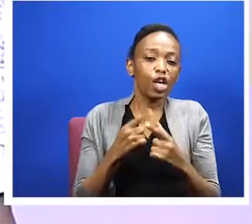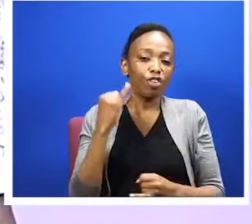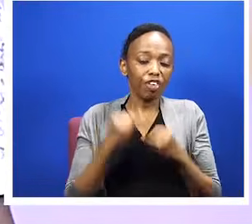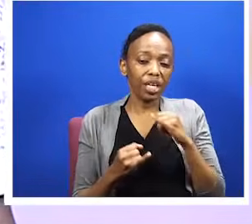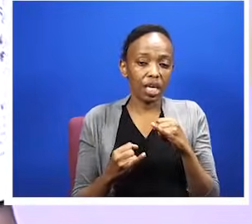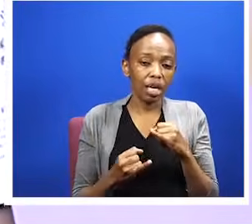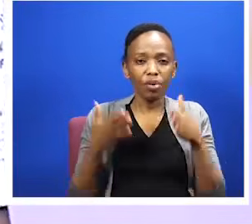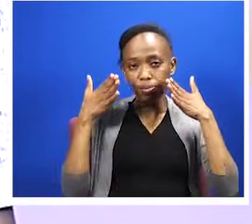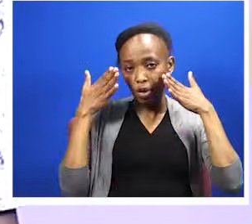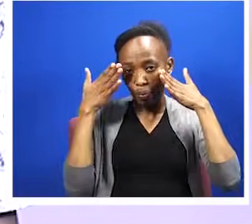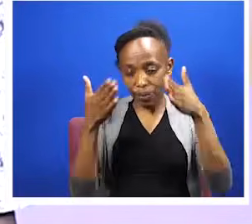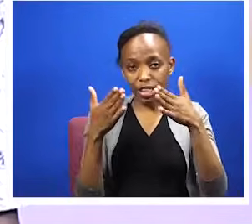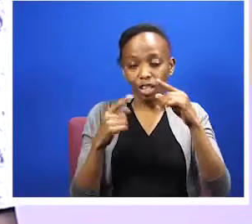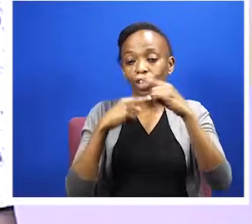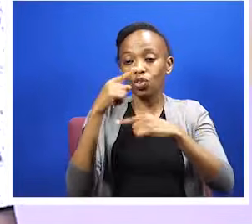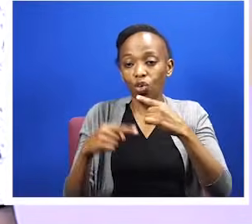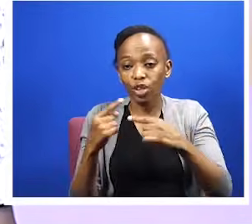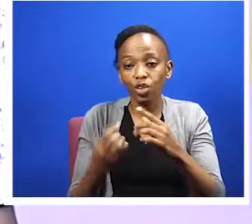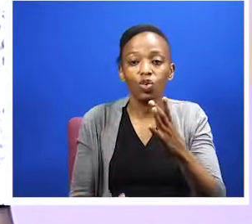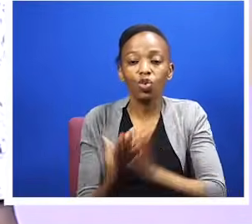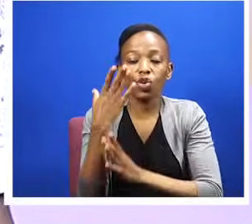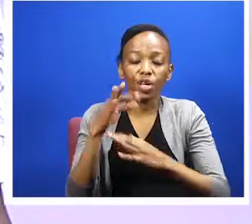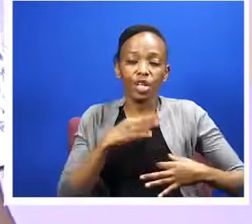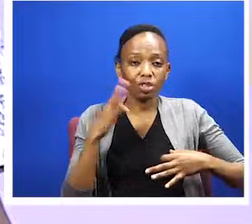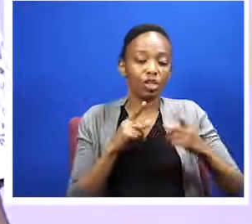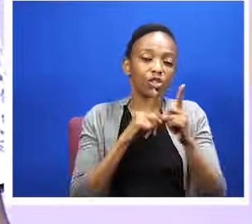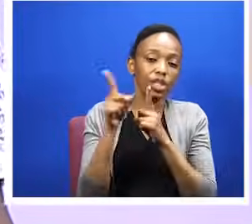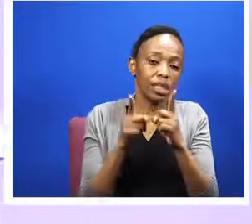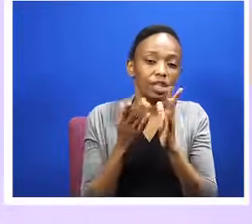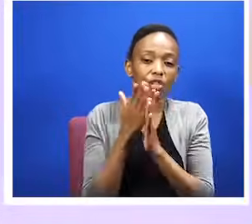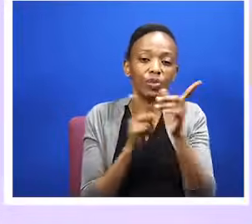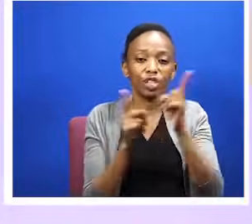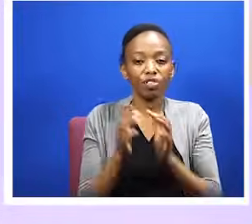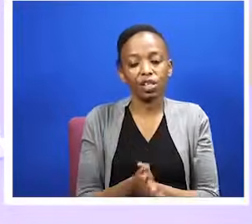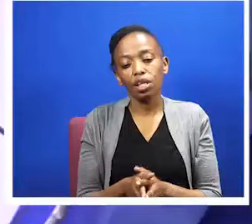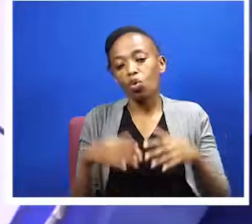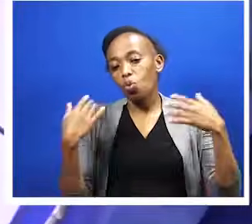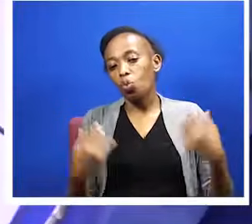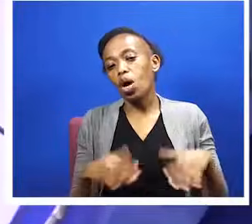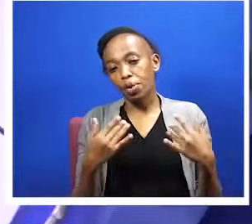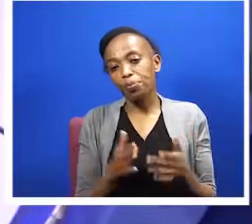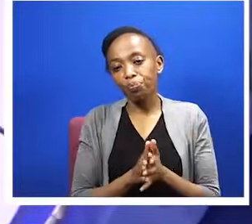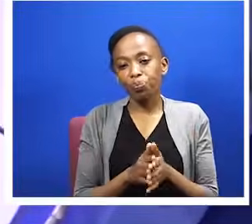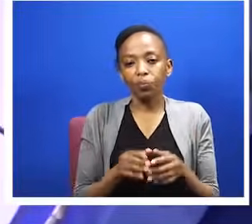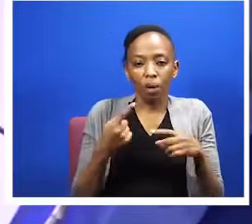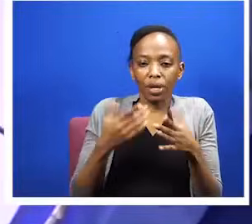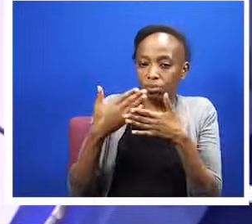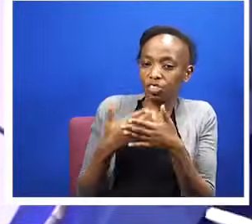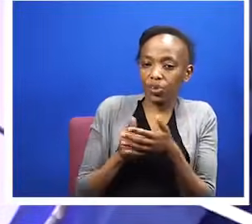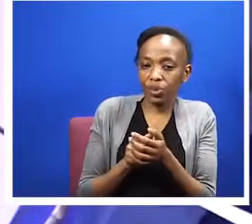be committed to continuously grow in the spiritual journey through the safari. Wow, awesome. But before